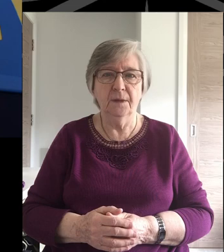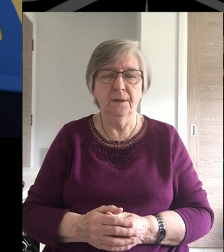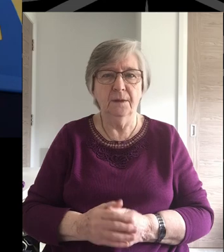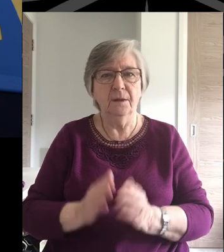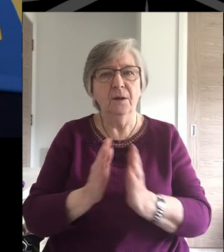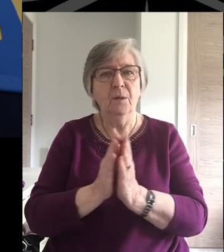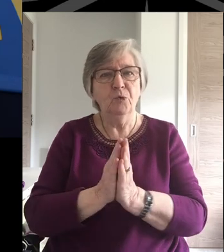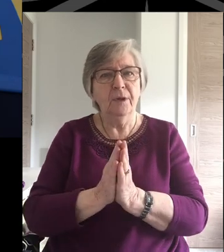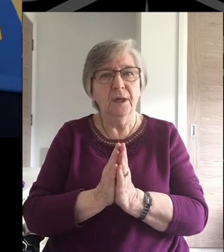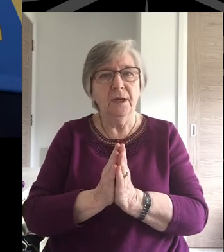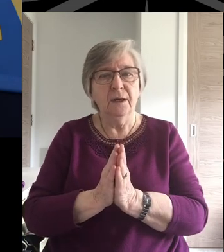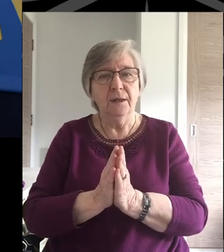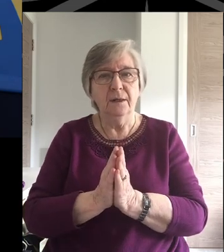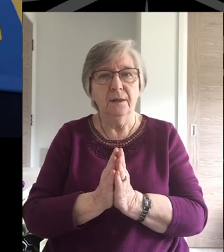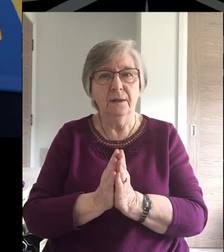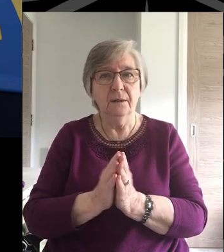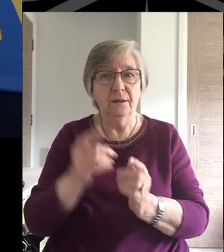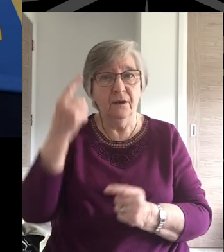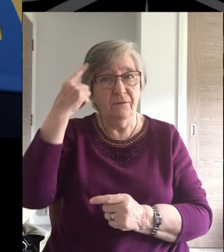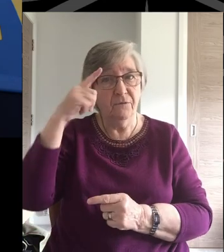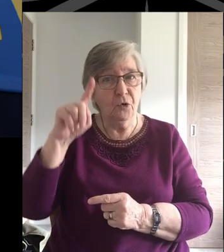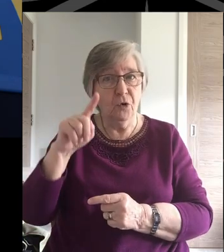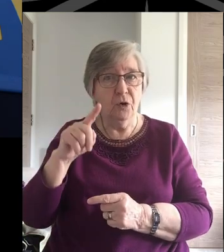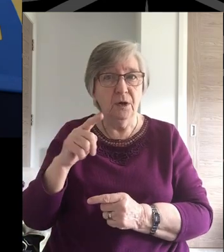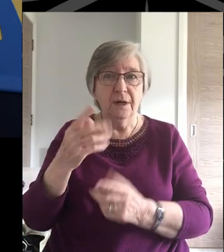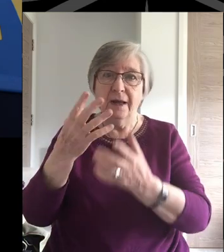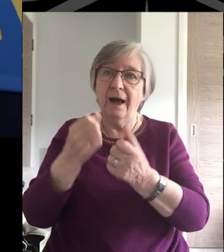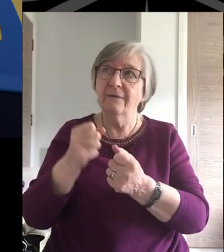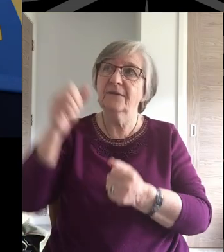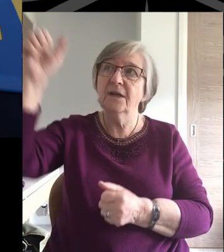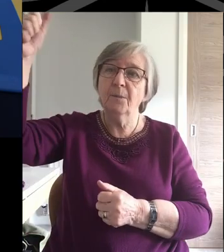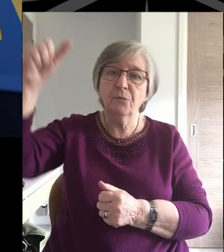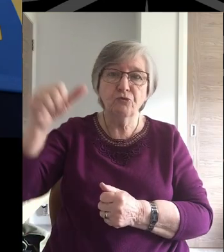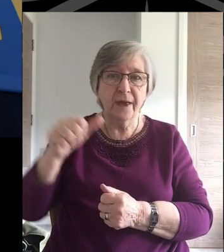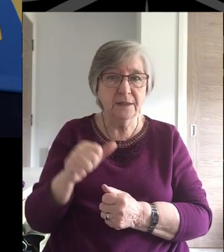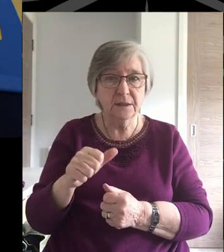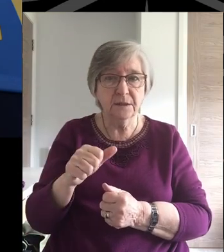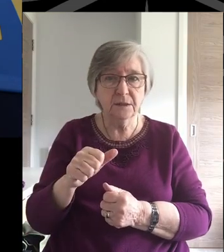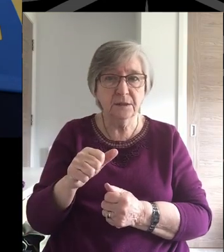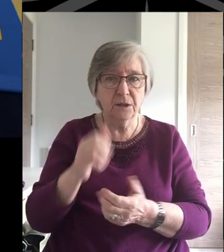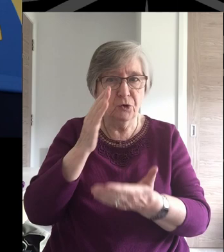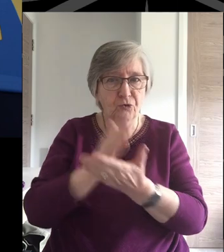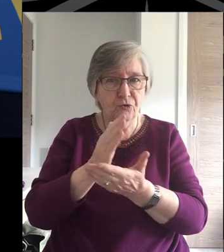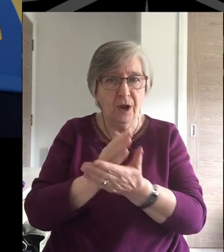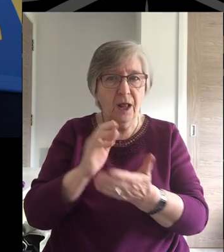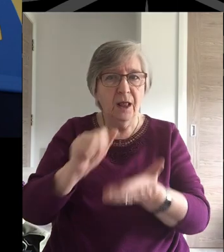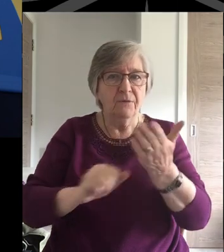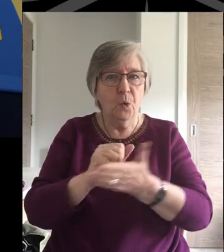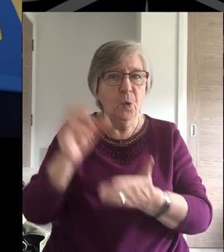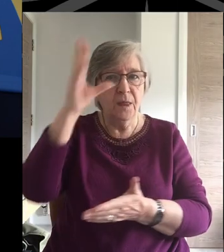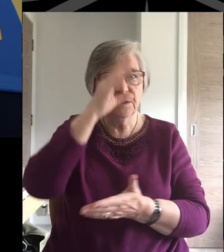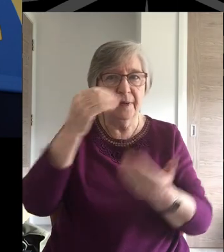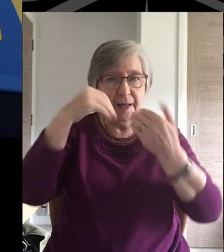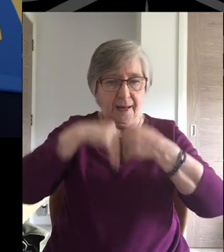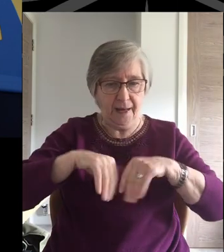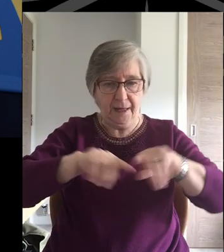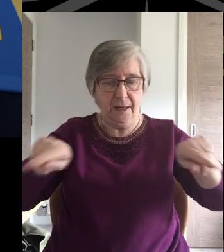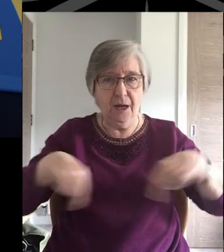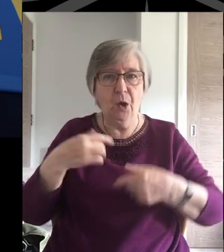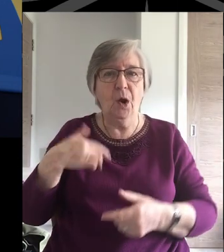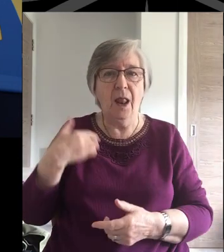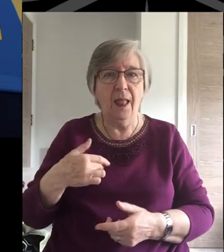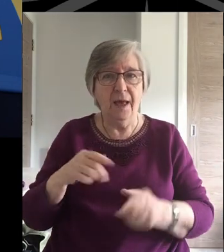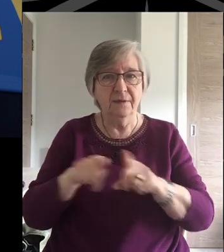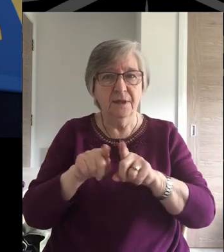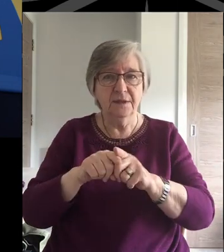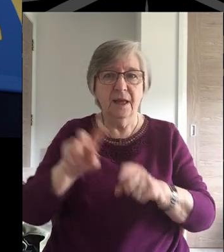A prayer for the presence of the Spirit, the reality of our Spirit, the Spirit in our lives, is in